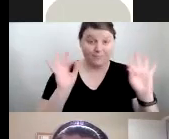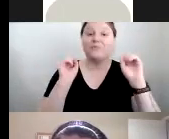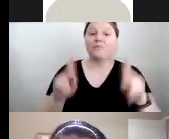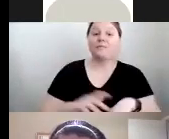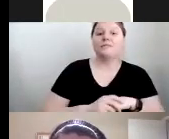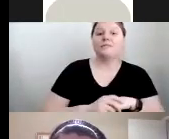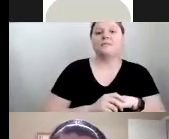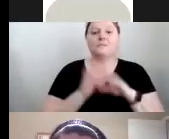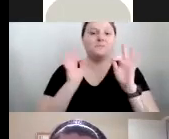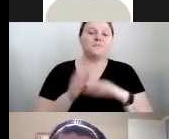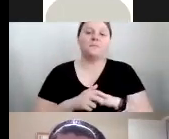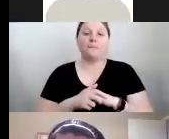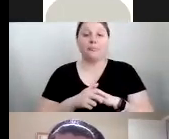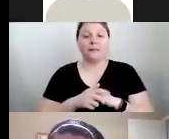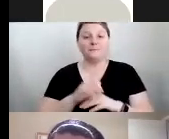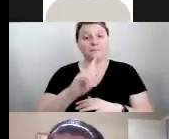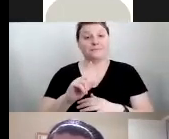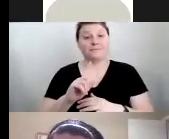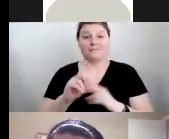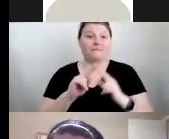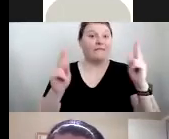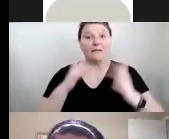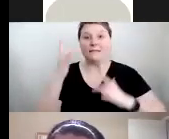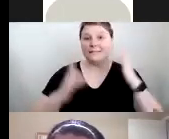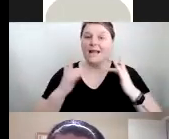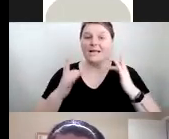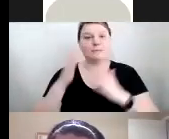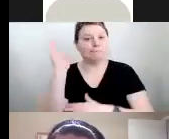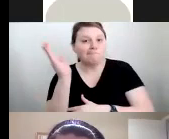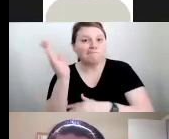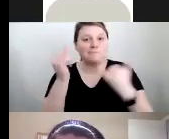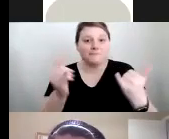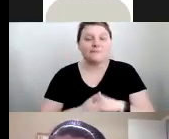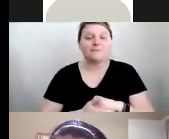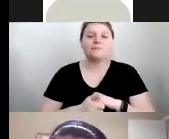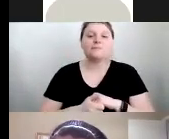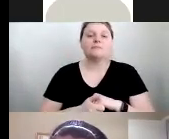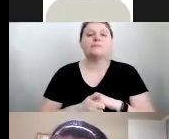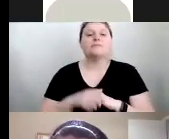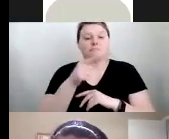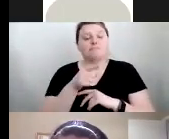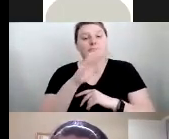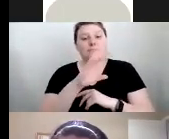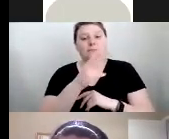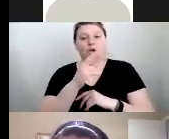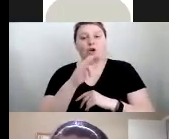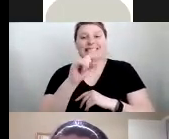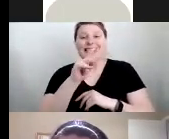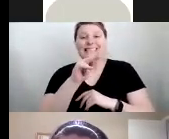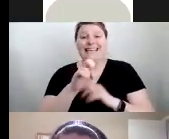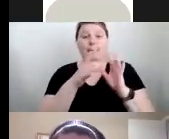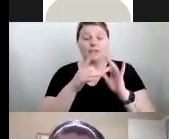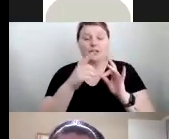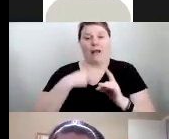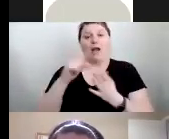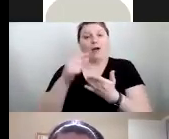yeah. Well, perfect. So I'm really, really excited to give this presentation. As Christine said, I am a graduate of KU Med